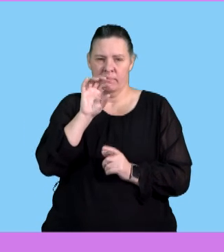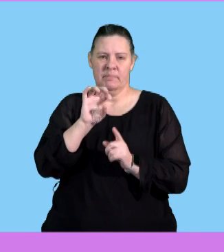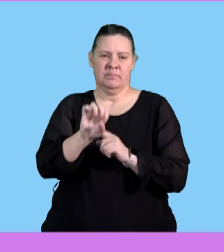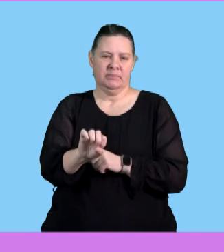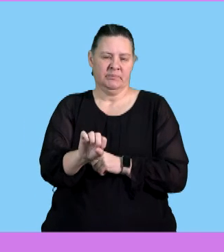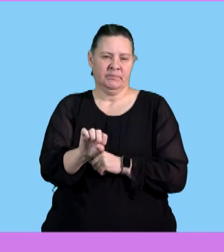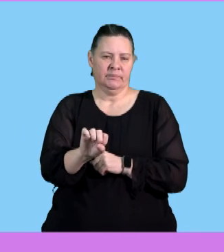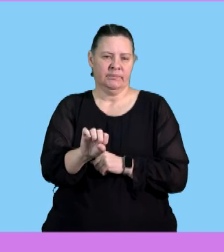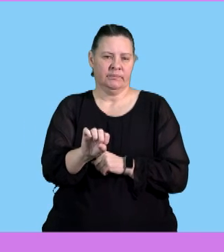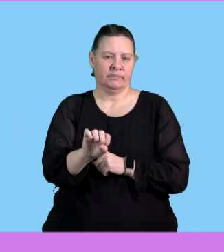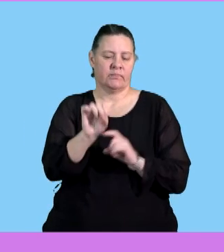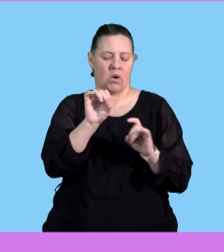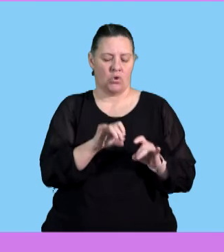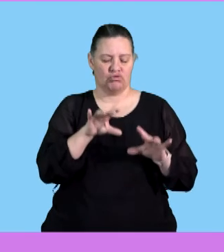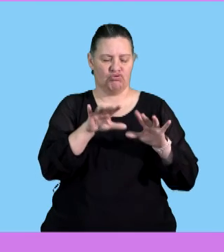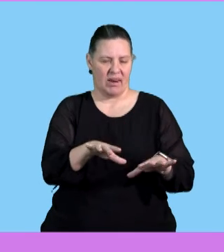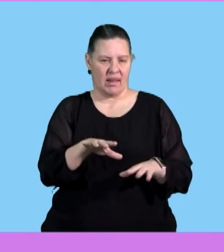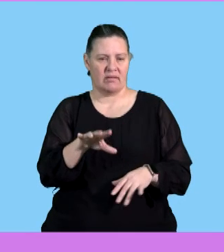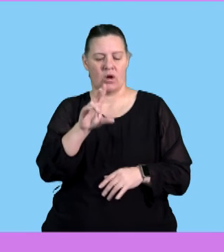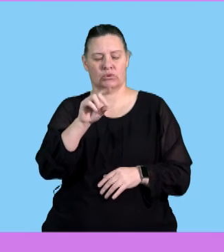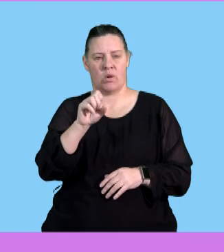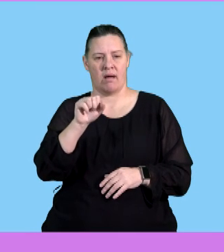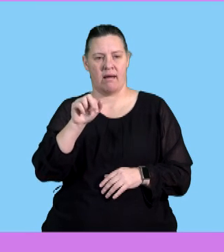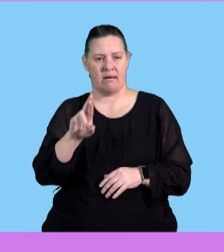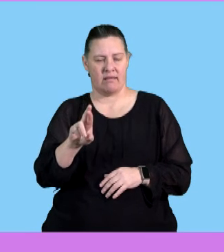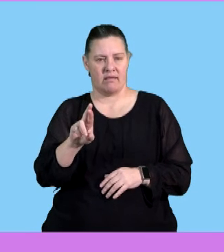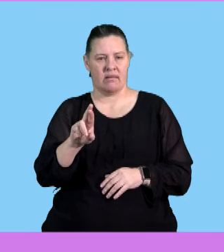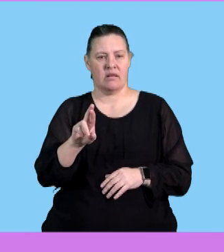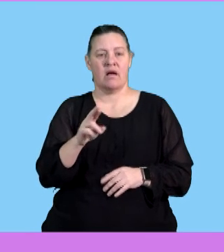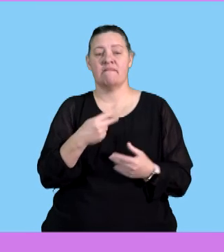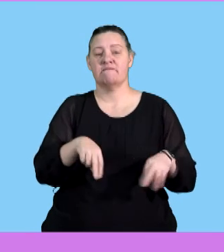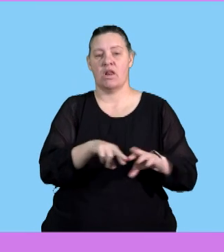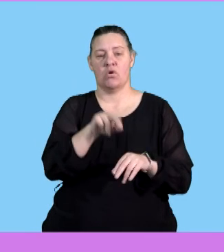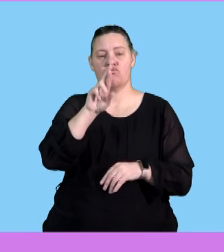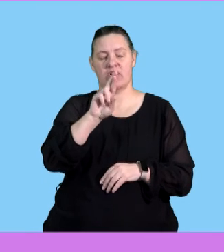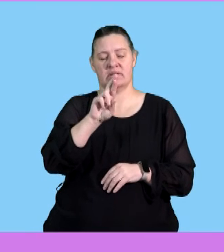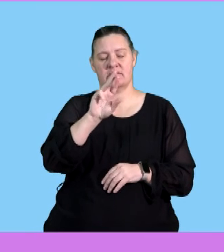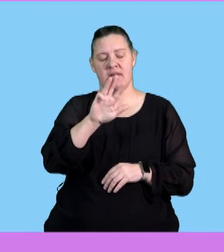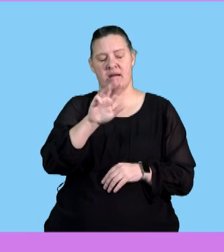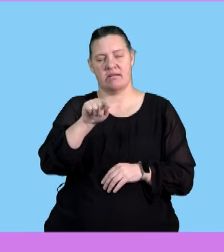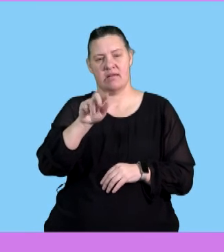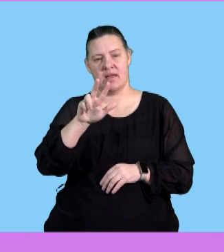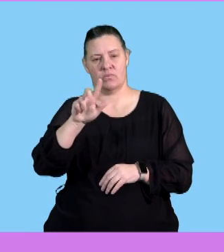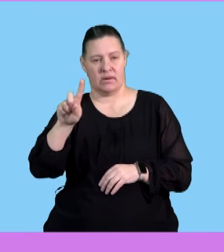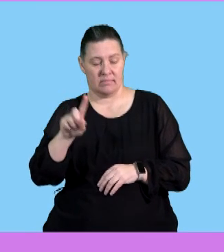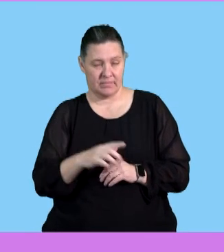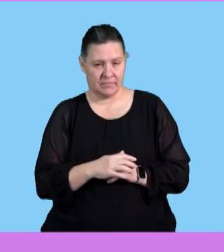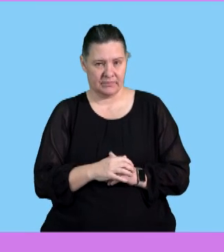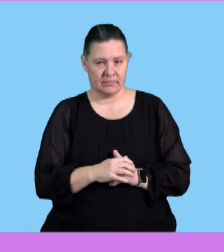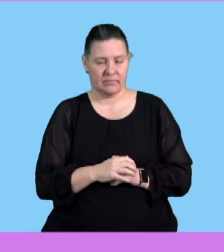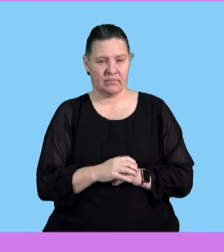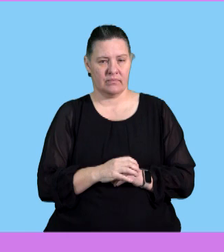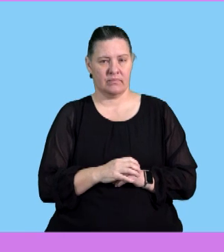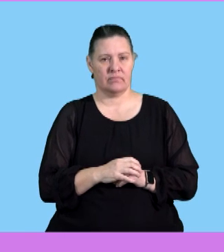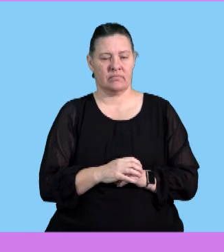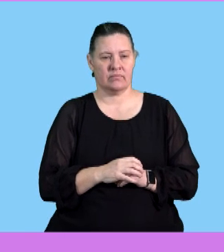we can see that we have an Australian dollar with a value of 9.81 rand. So